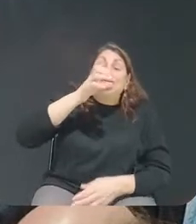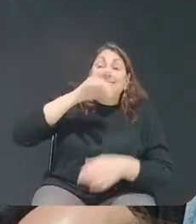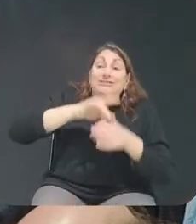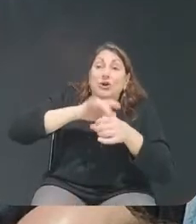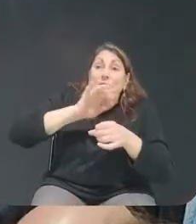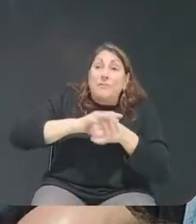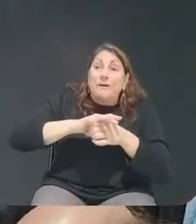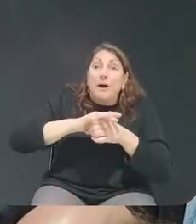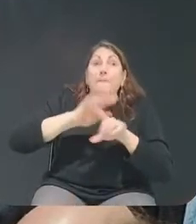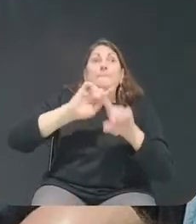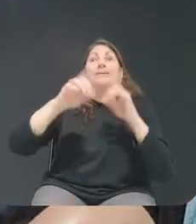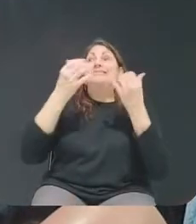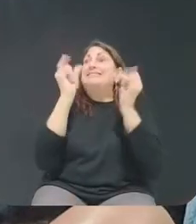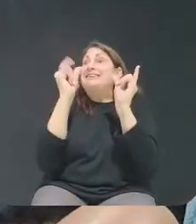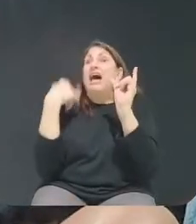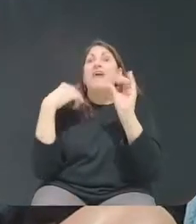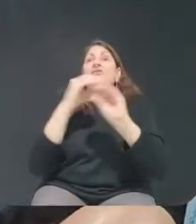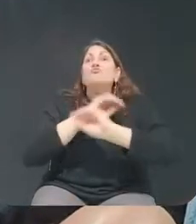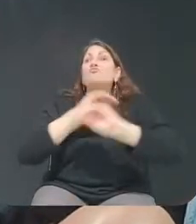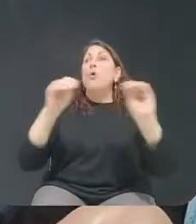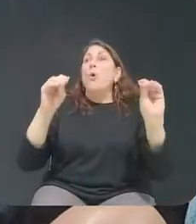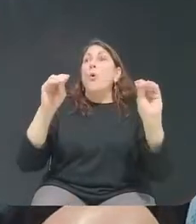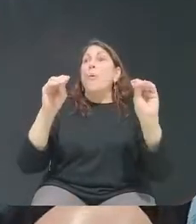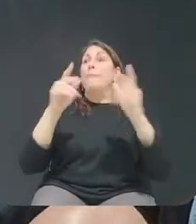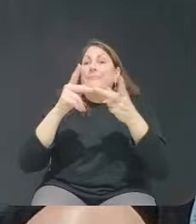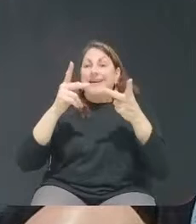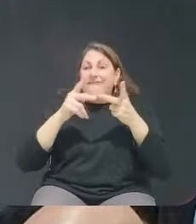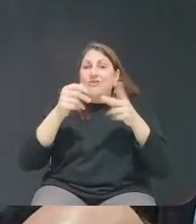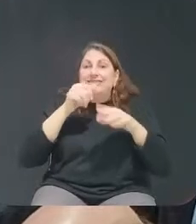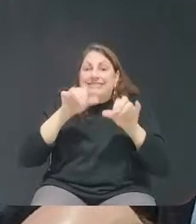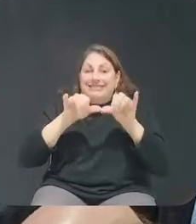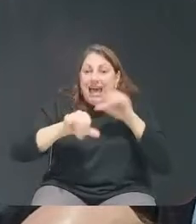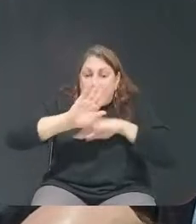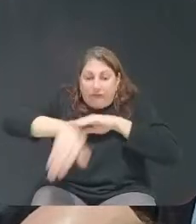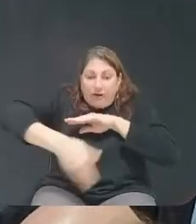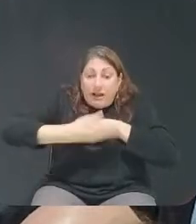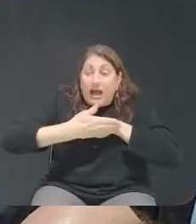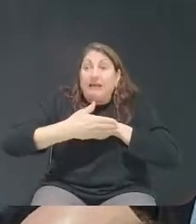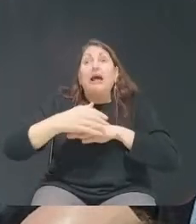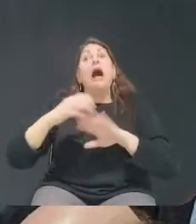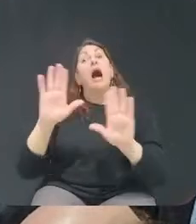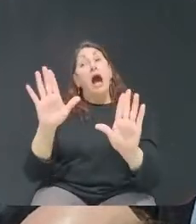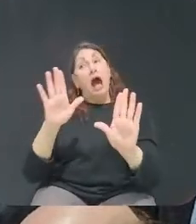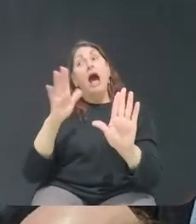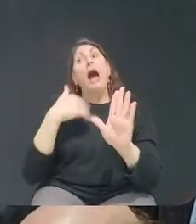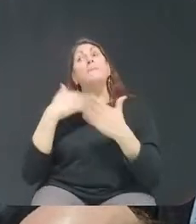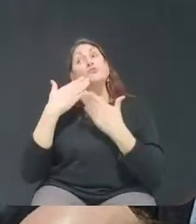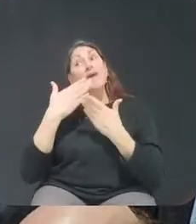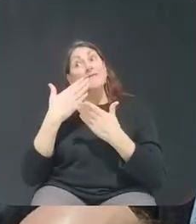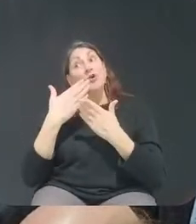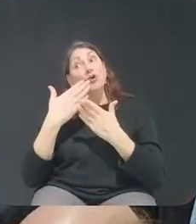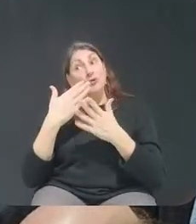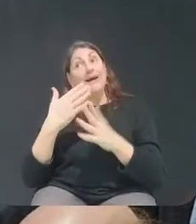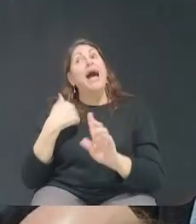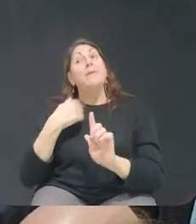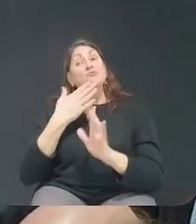night and still no place to stay. And not that I'm not grateful, because I am. I am grateful. I am